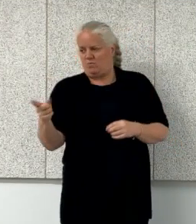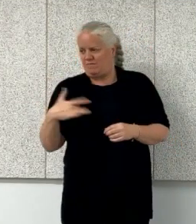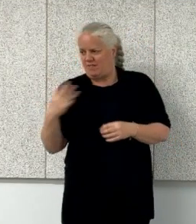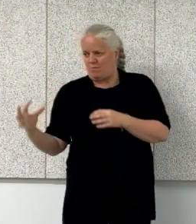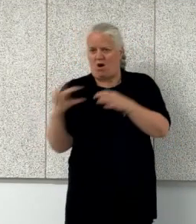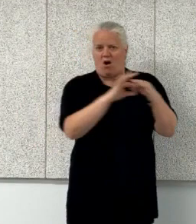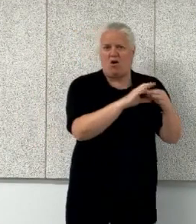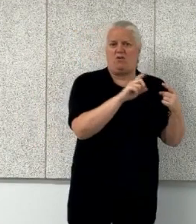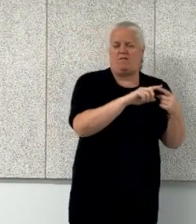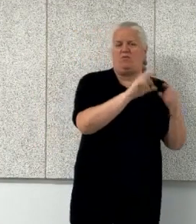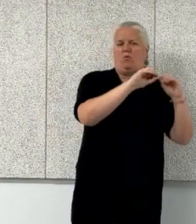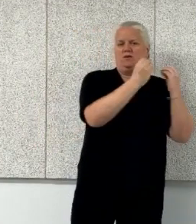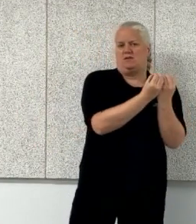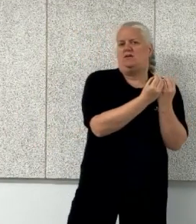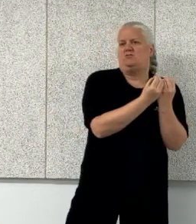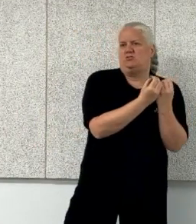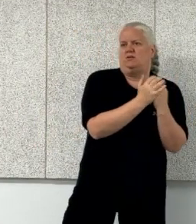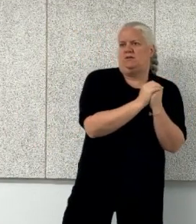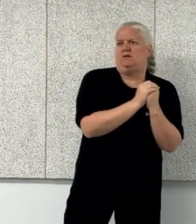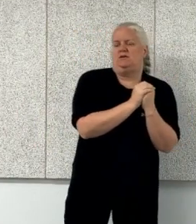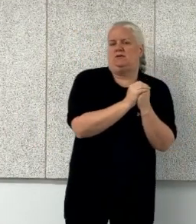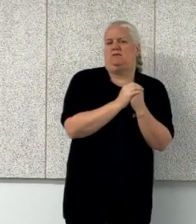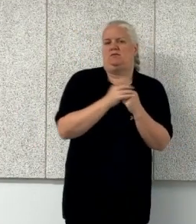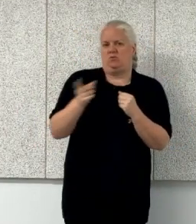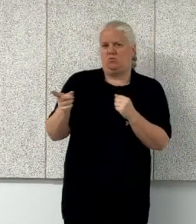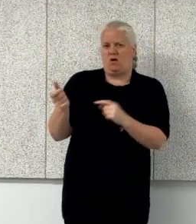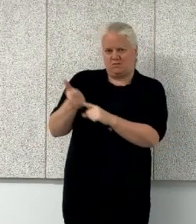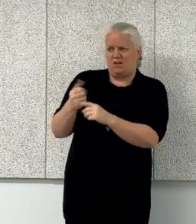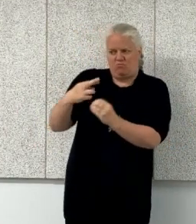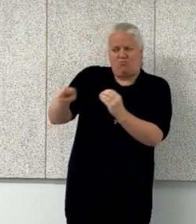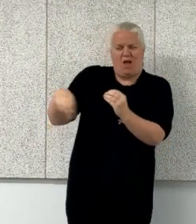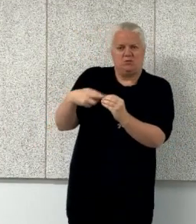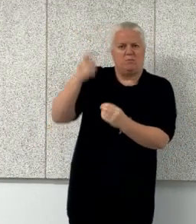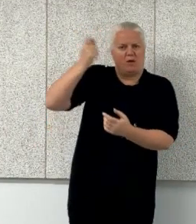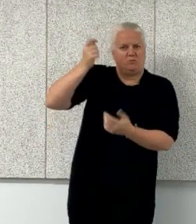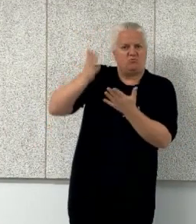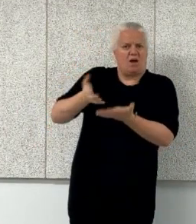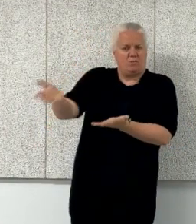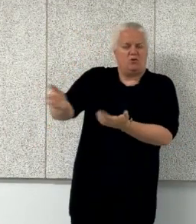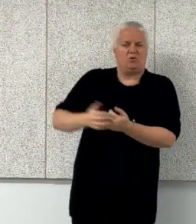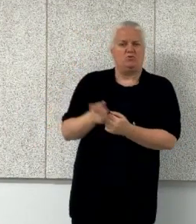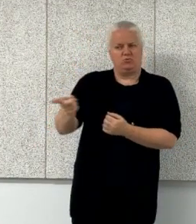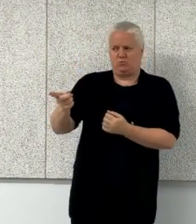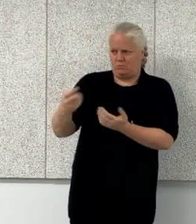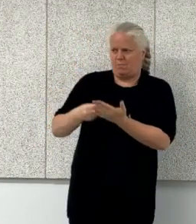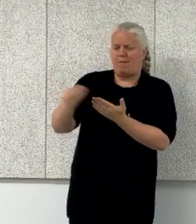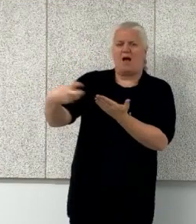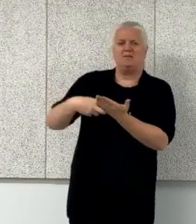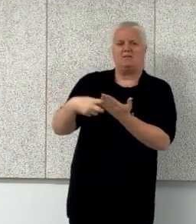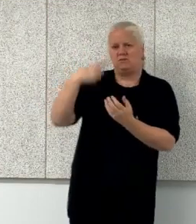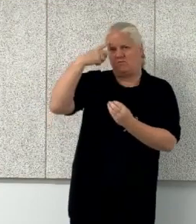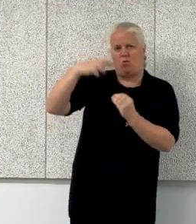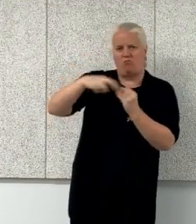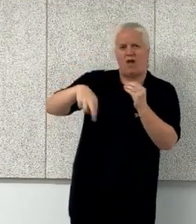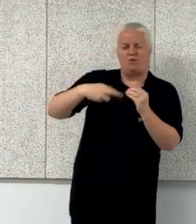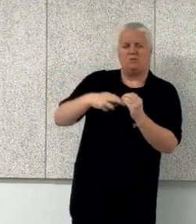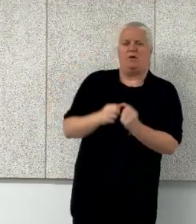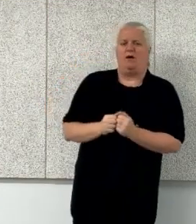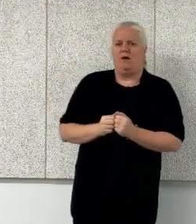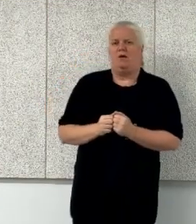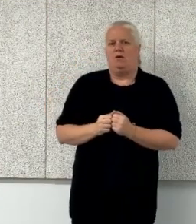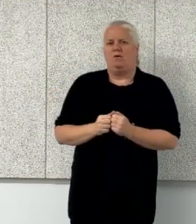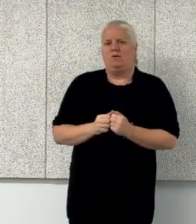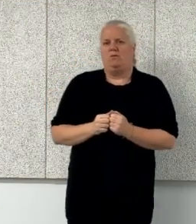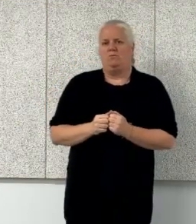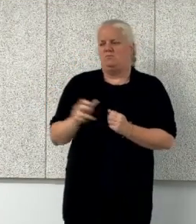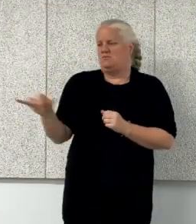that organization, that they are Roundabout, you know, subscribers or mm-hmm. Roundabout ticket buyers along with the other